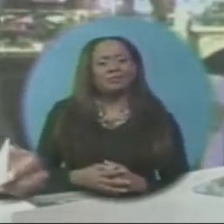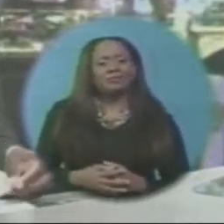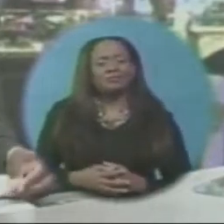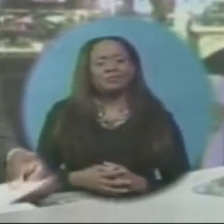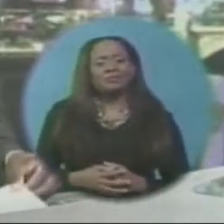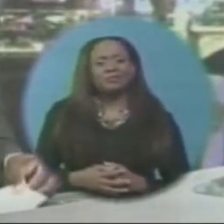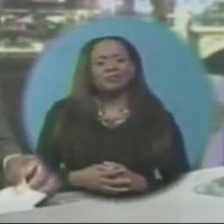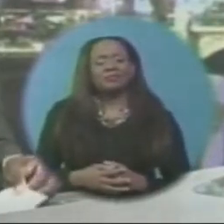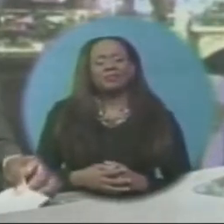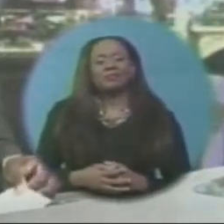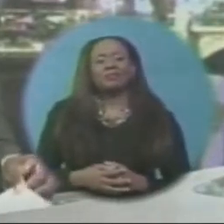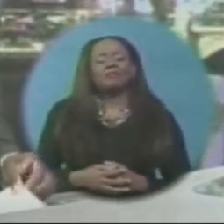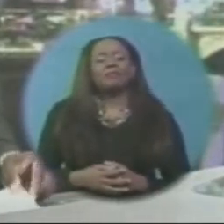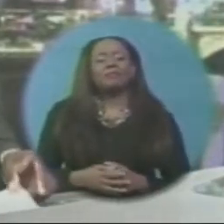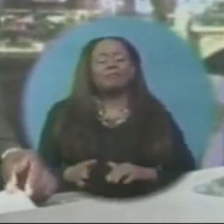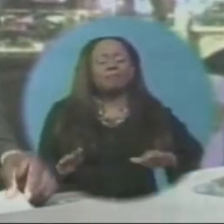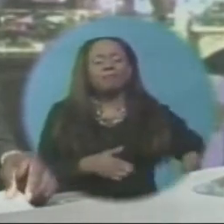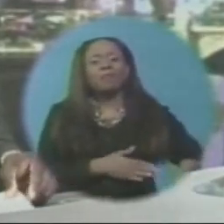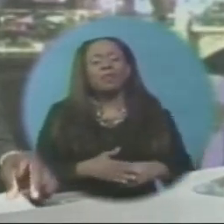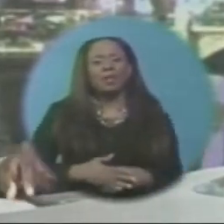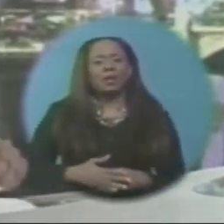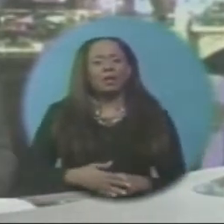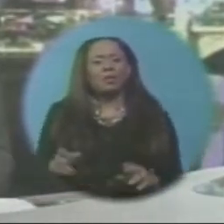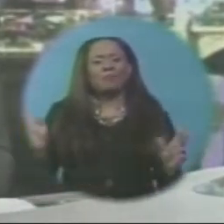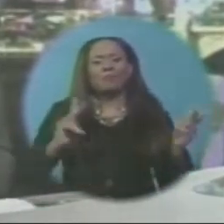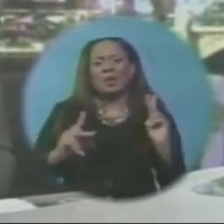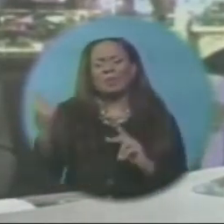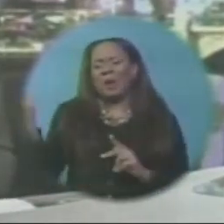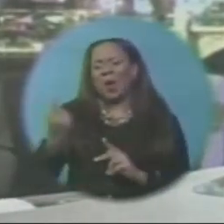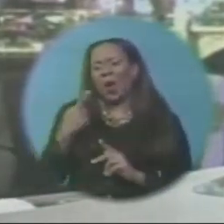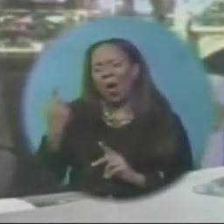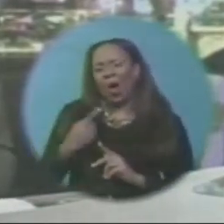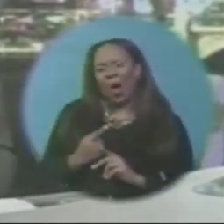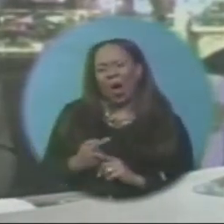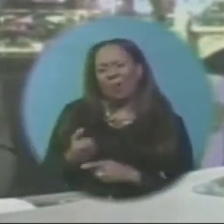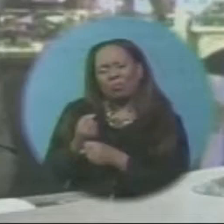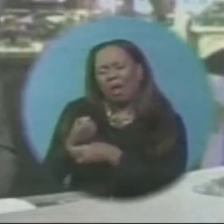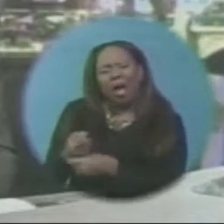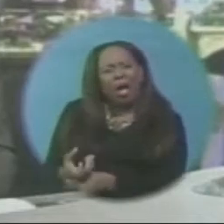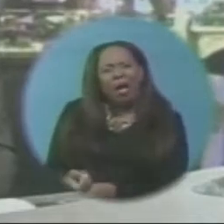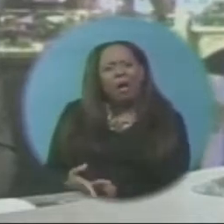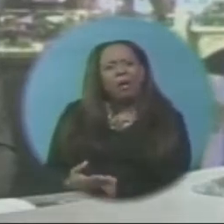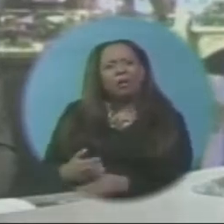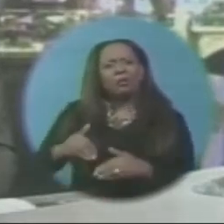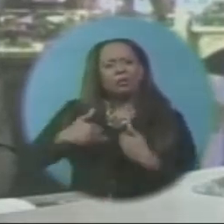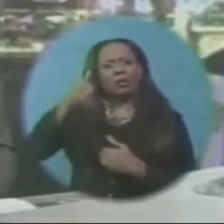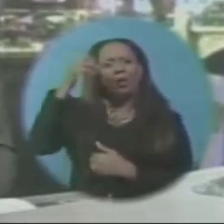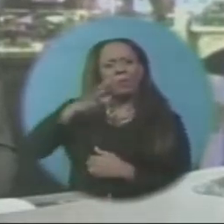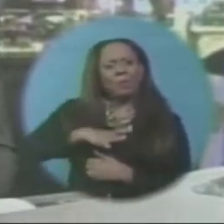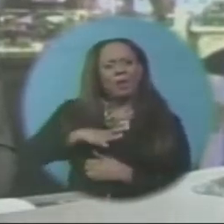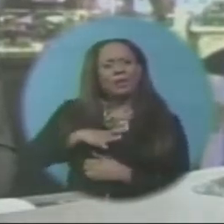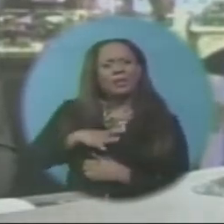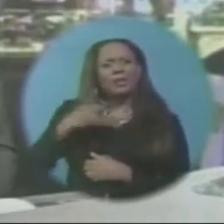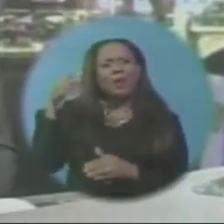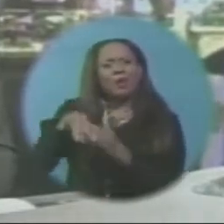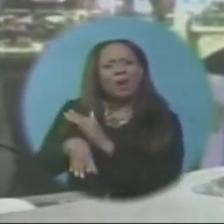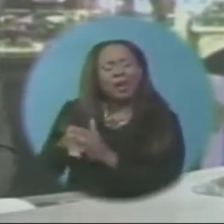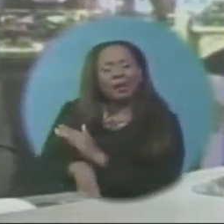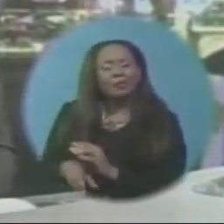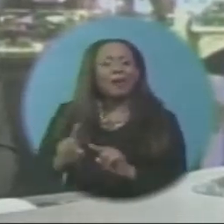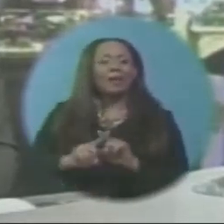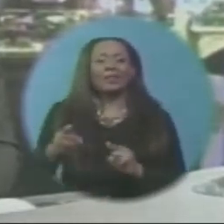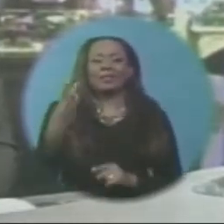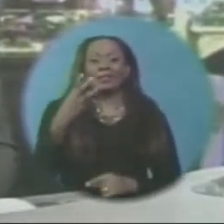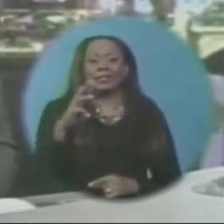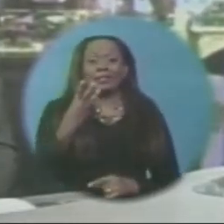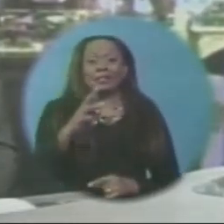At a time when young men are often lambasted for being involved in deviant behavior and crime, 16 have been recognized